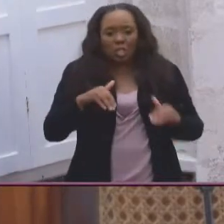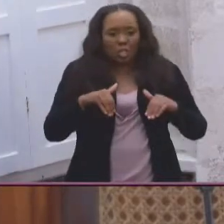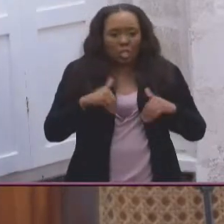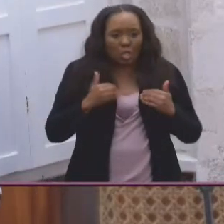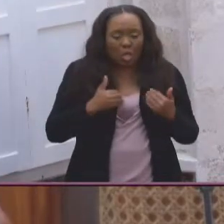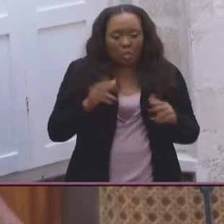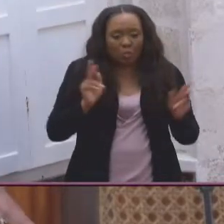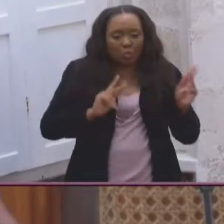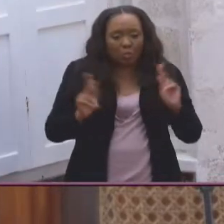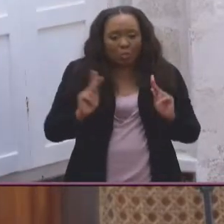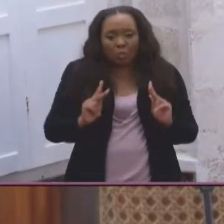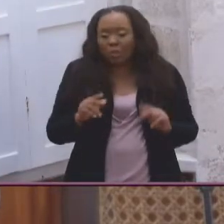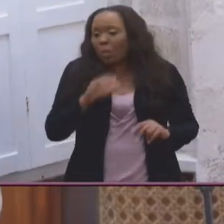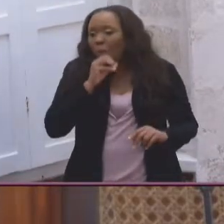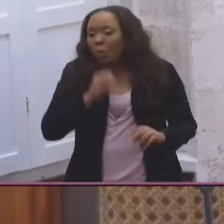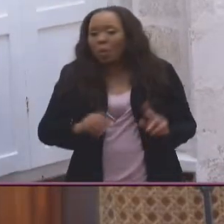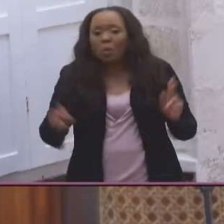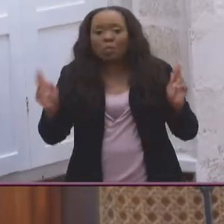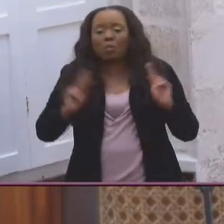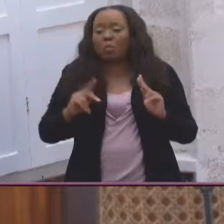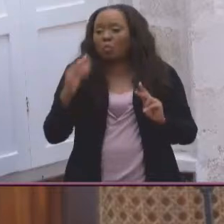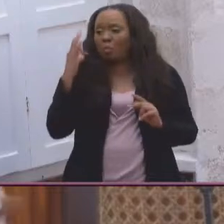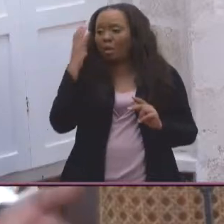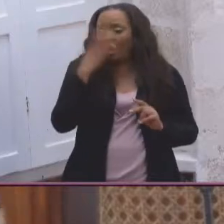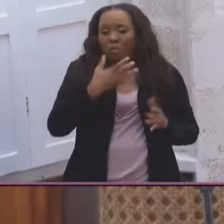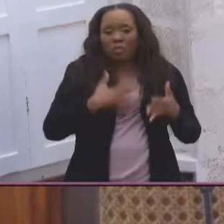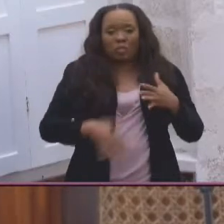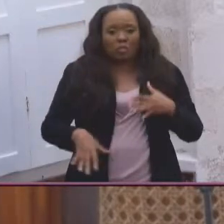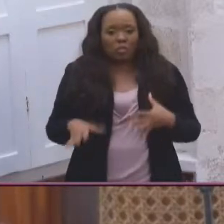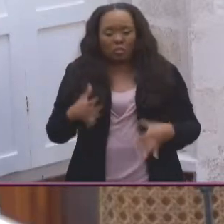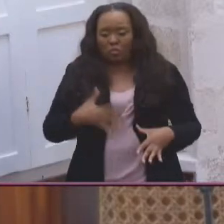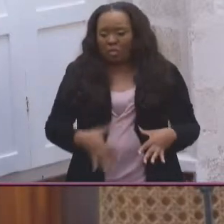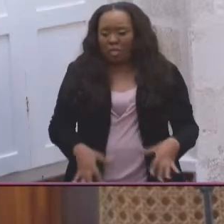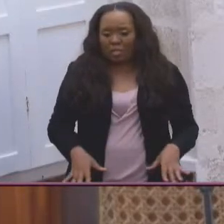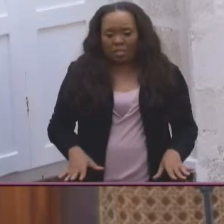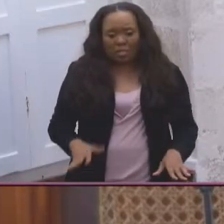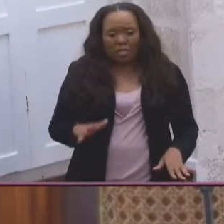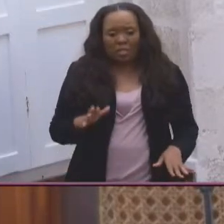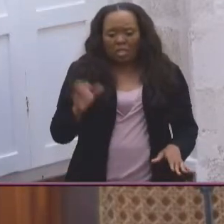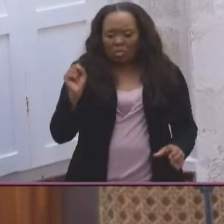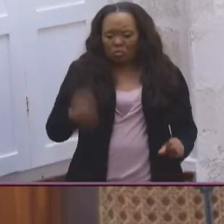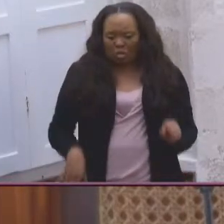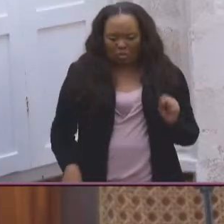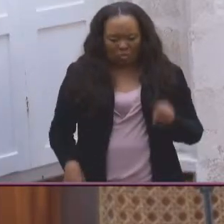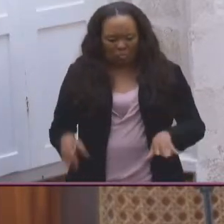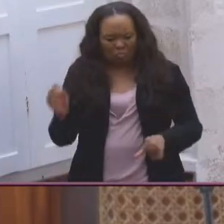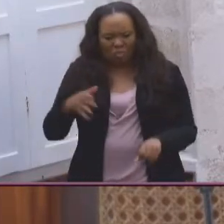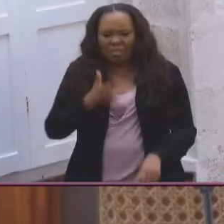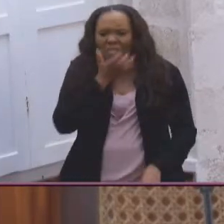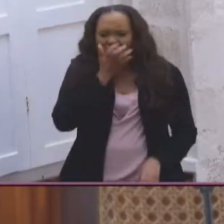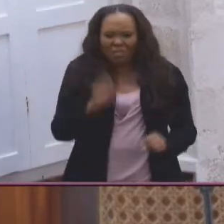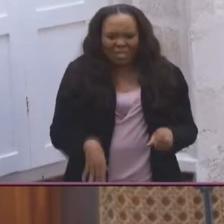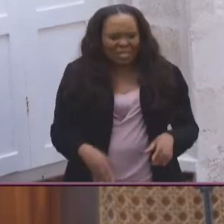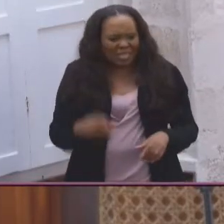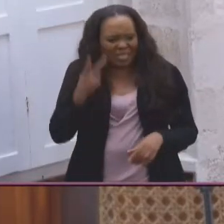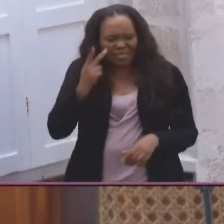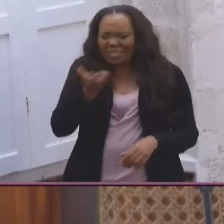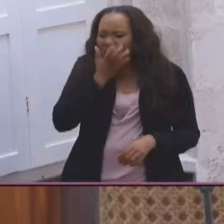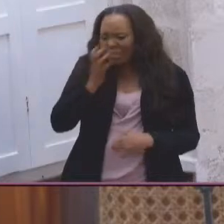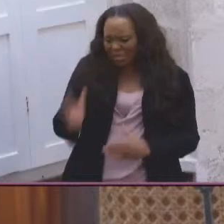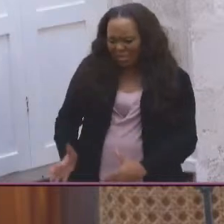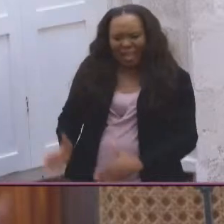people, beautifully dressed. They walked the street dropping all kinds of garbage. And their garbage cans along Broad